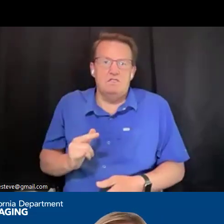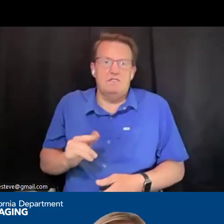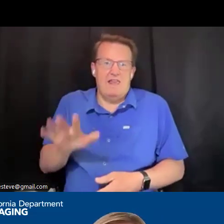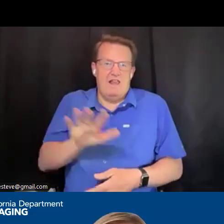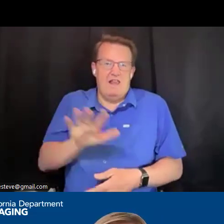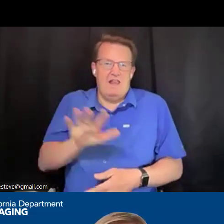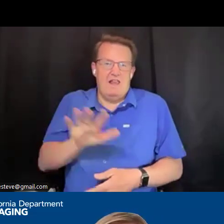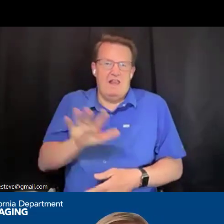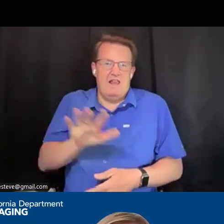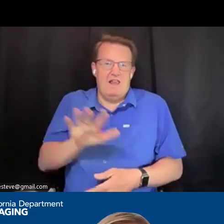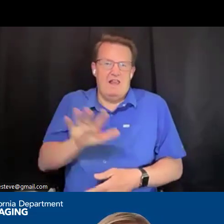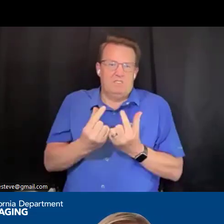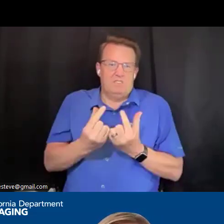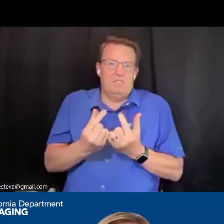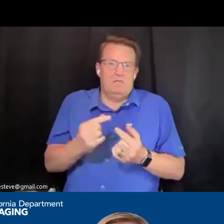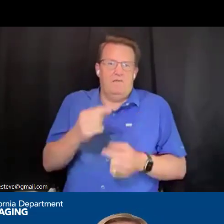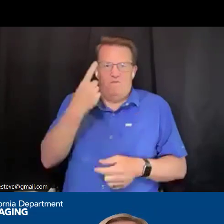slide.